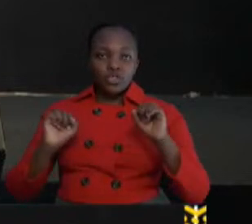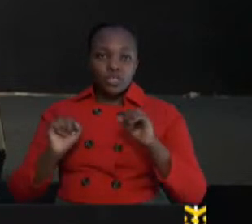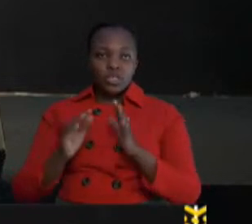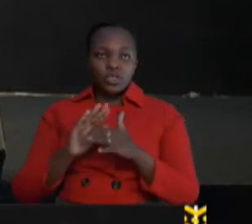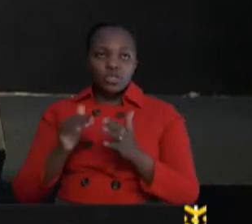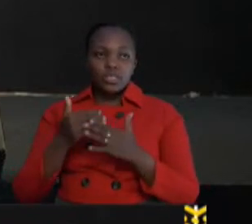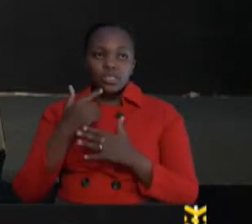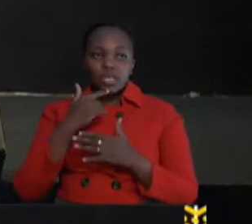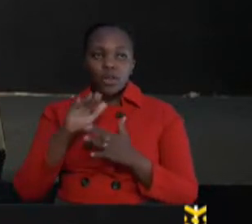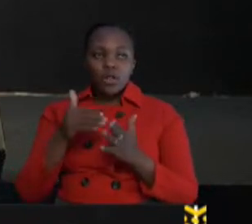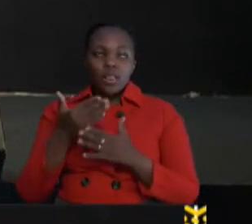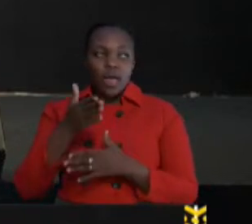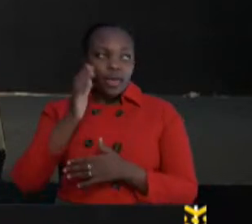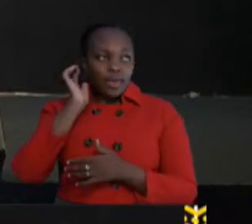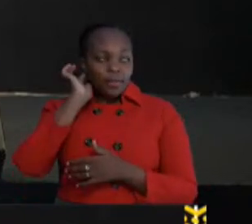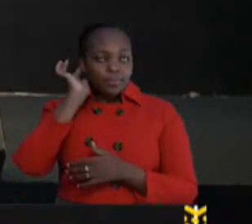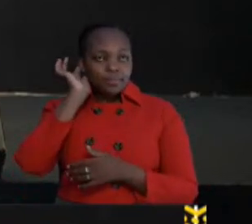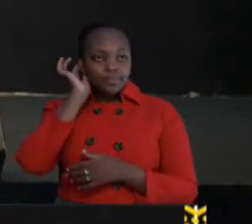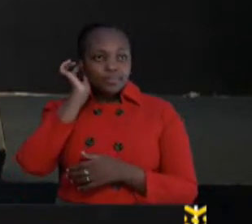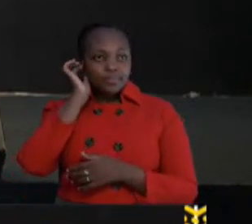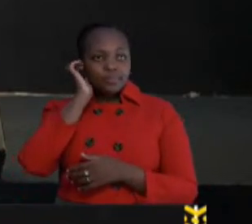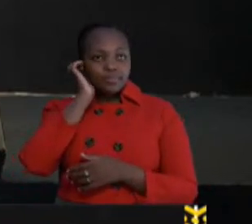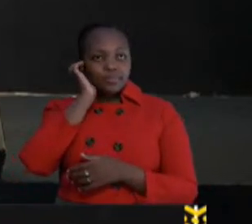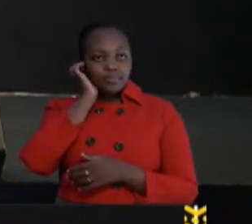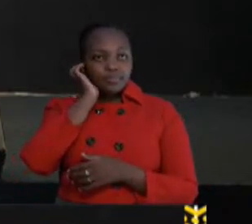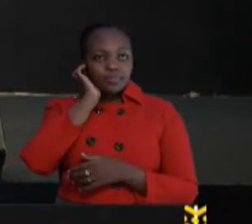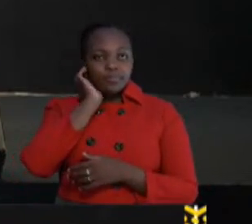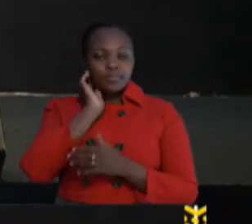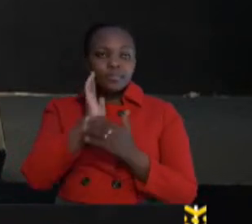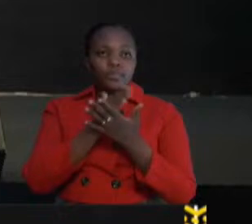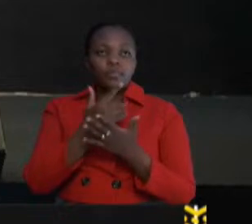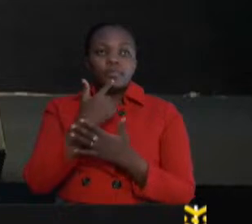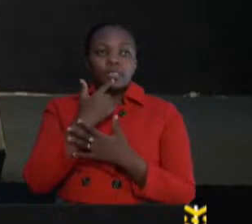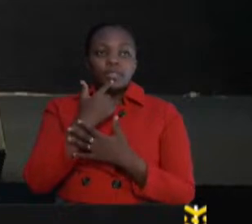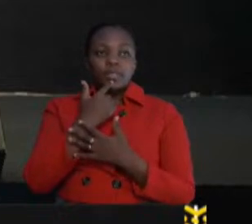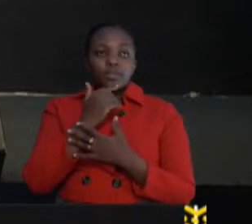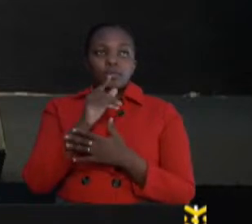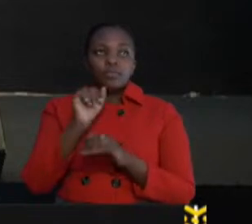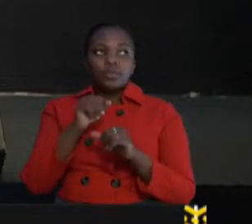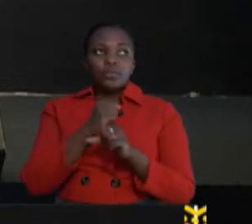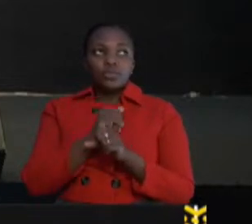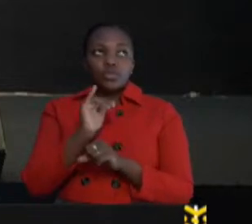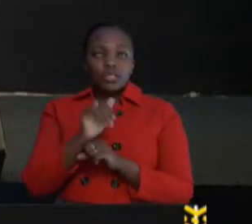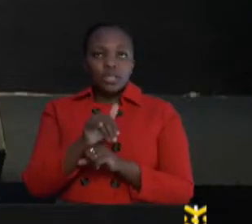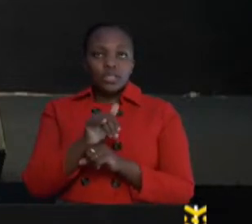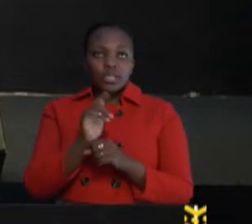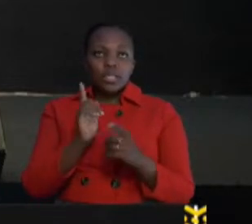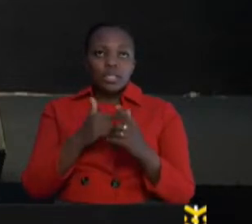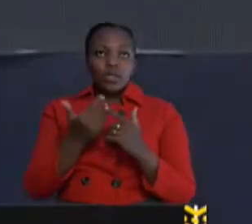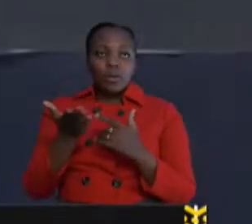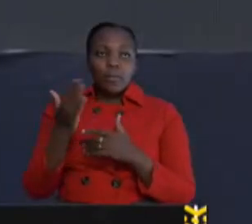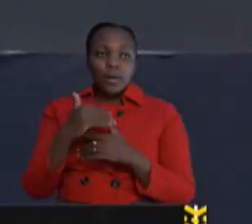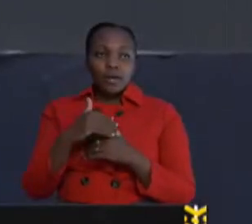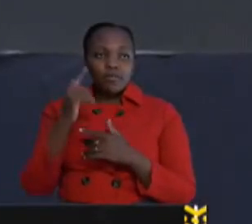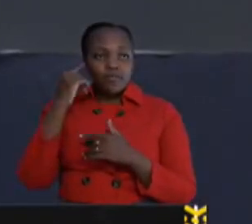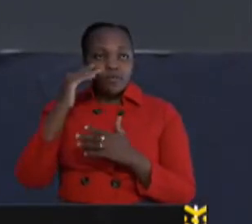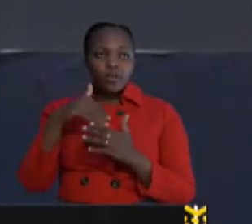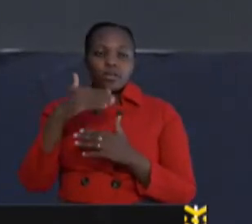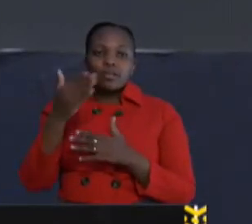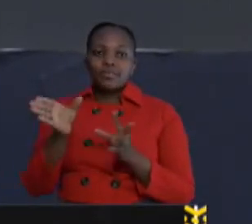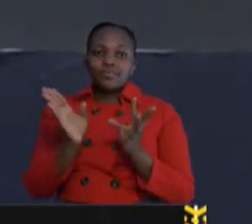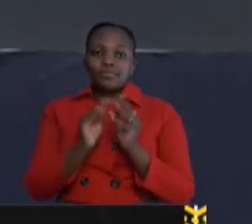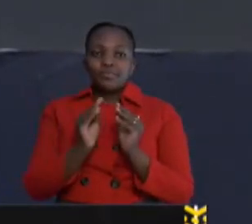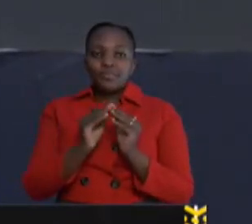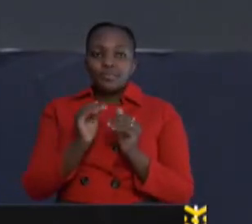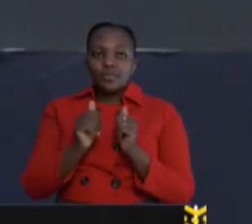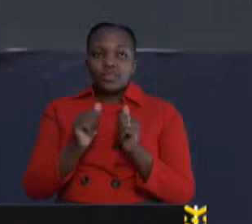they're all here. You have marked them. Some of you couldn't get your questions into them. You can do that for the next 10 minutes. Then we reconvene for the next session,